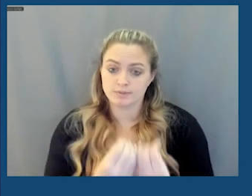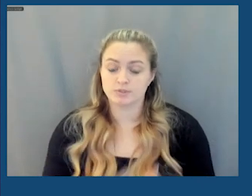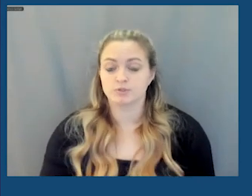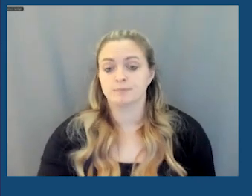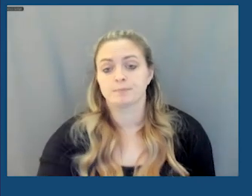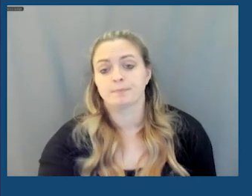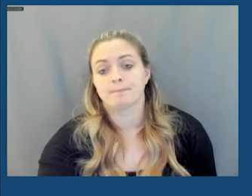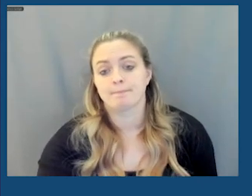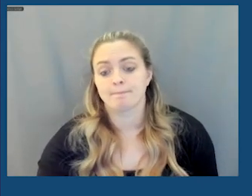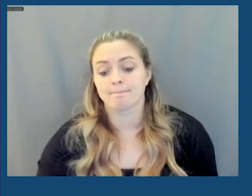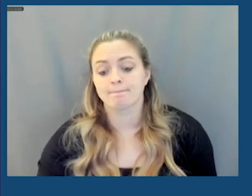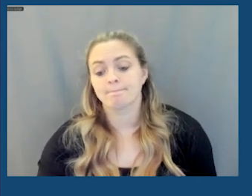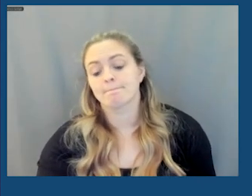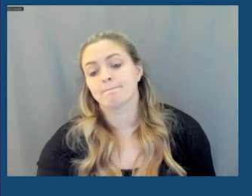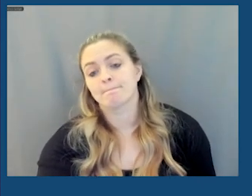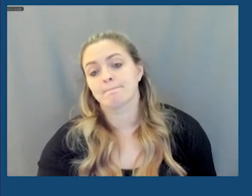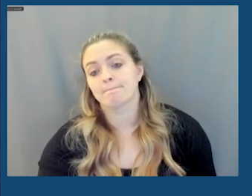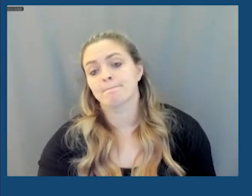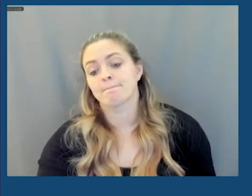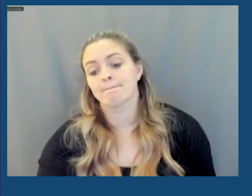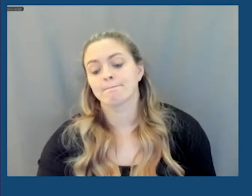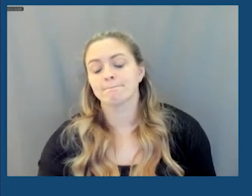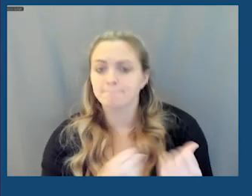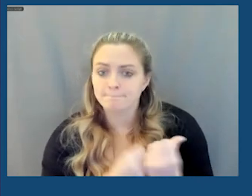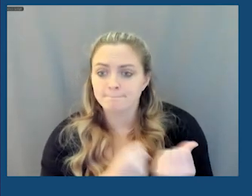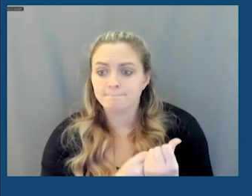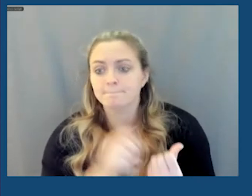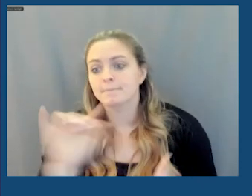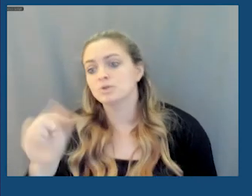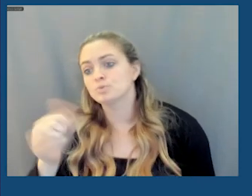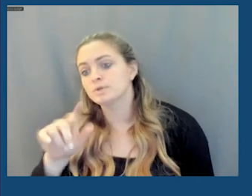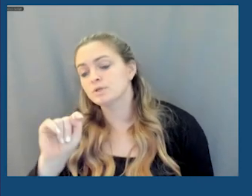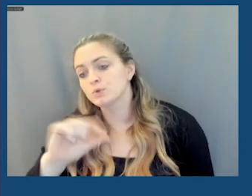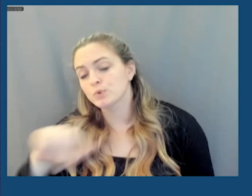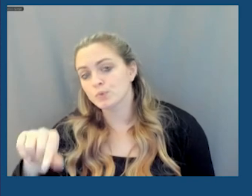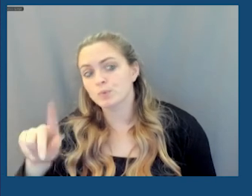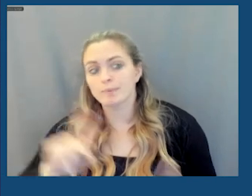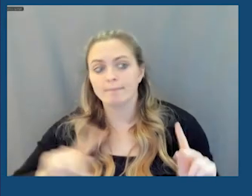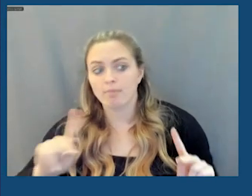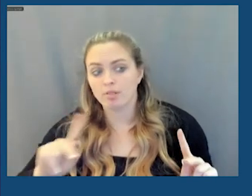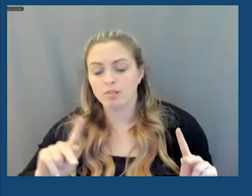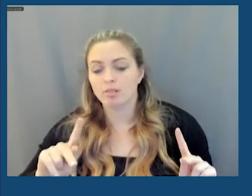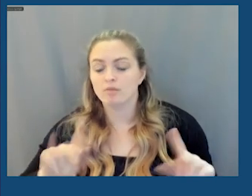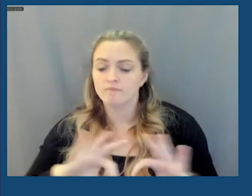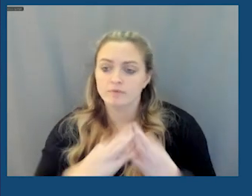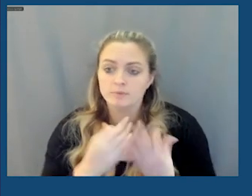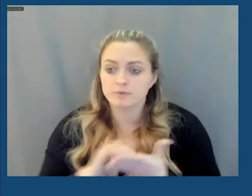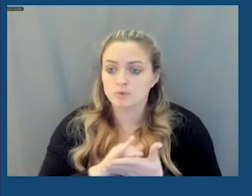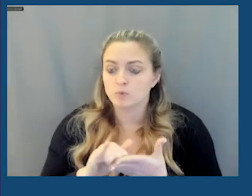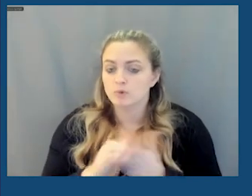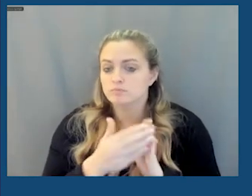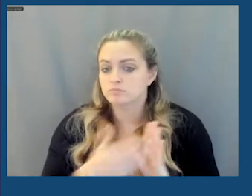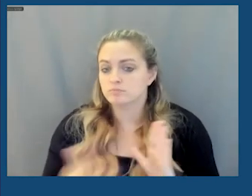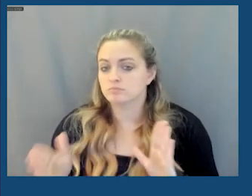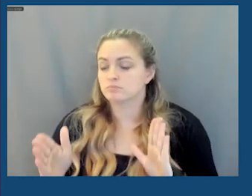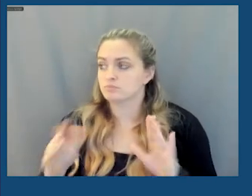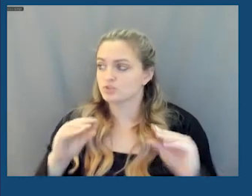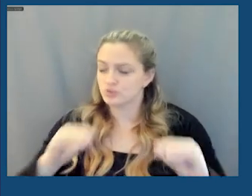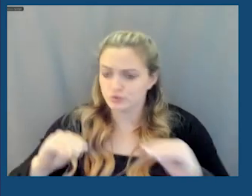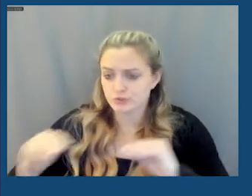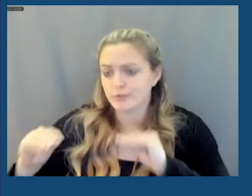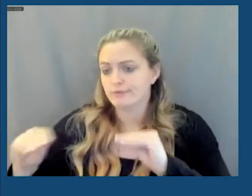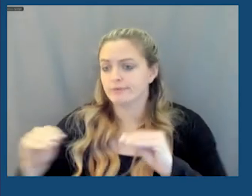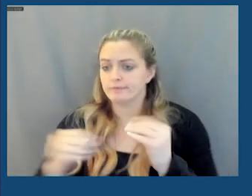for LGBTQ people and their families in New York. We are statewide, training, advocacy, and